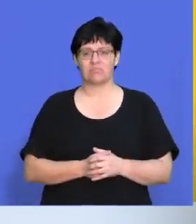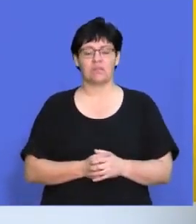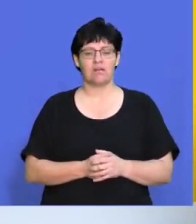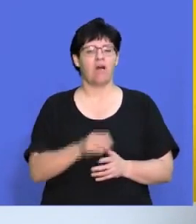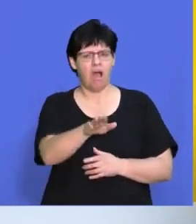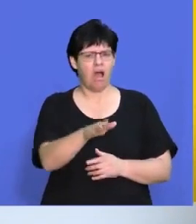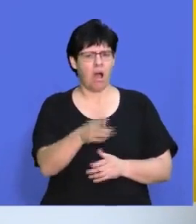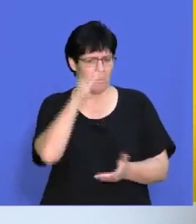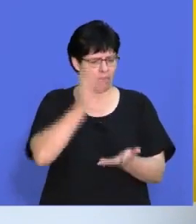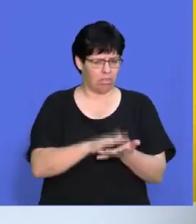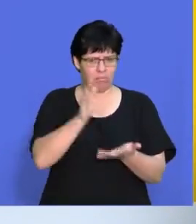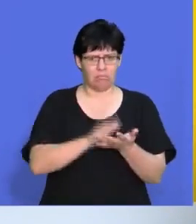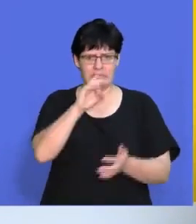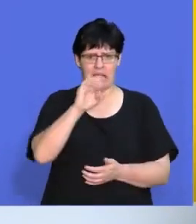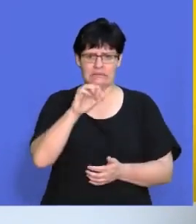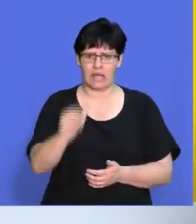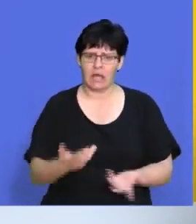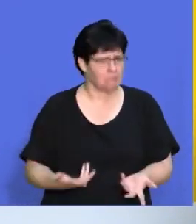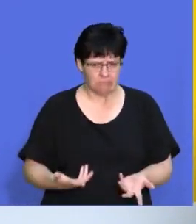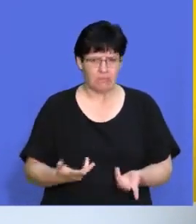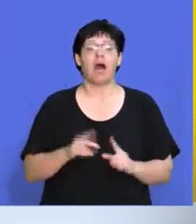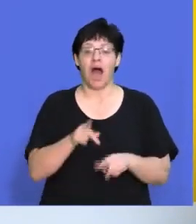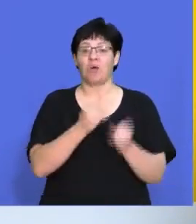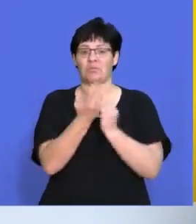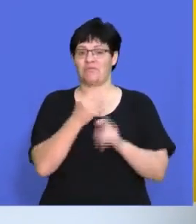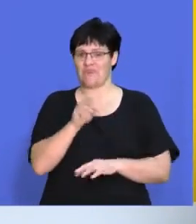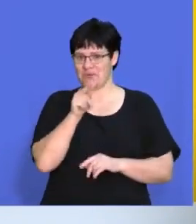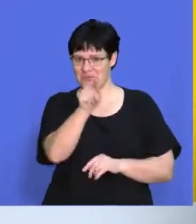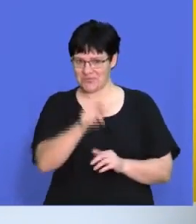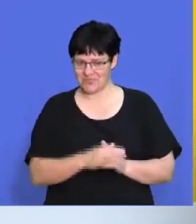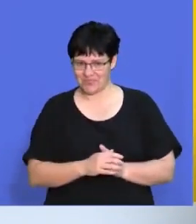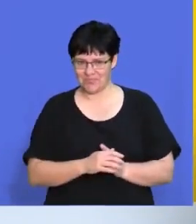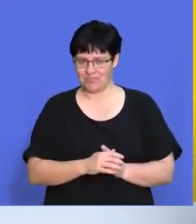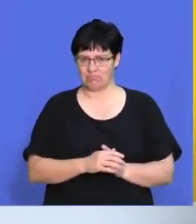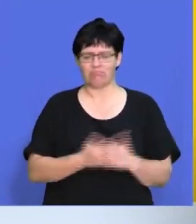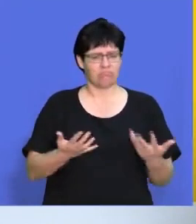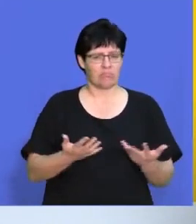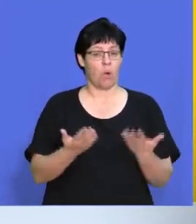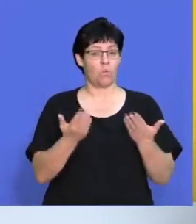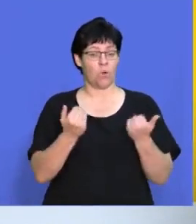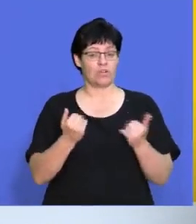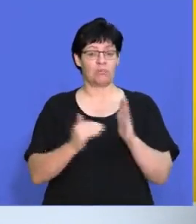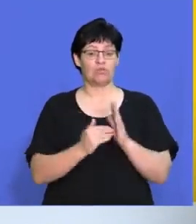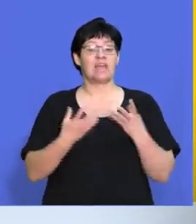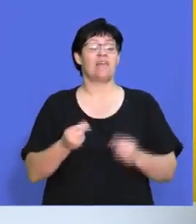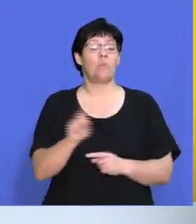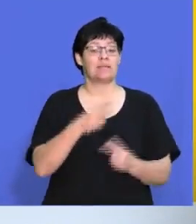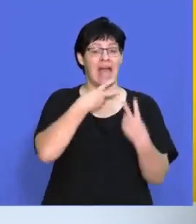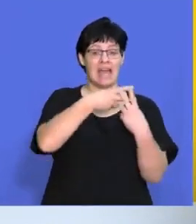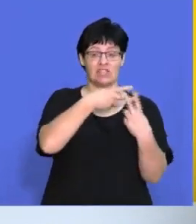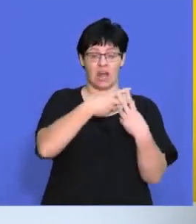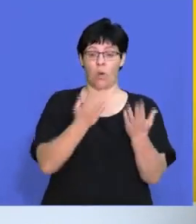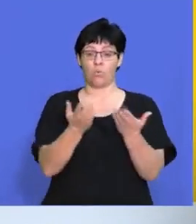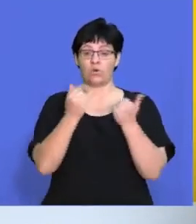you're someone who's constantly running out of data, then this next competition is just for you. Matrix is bringing you the